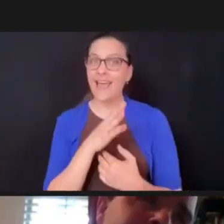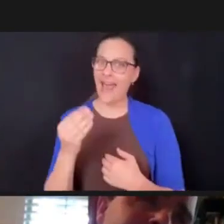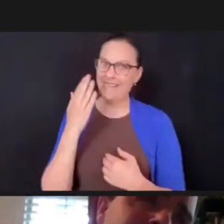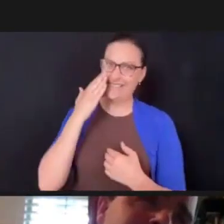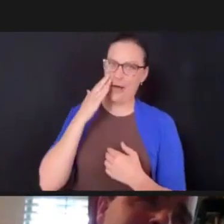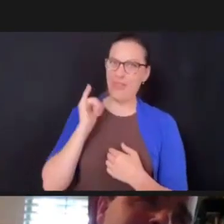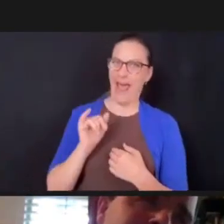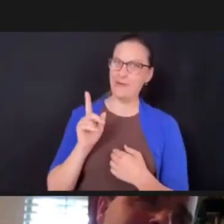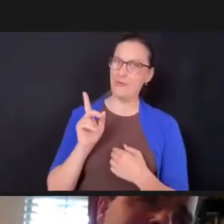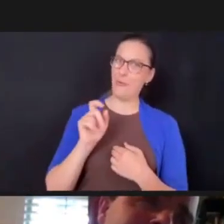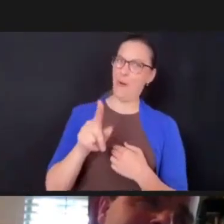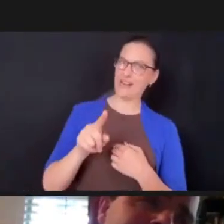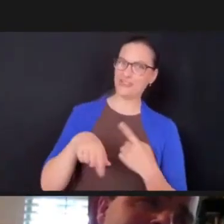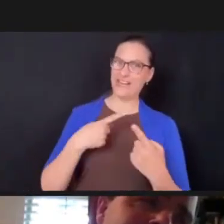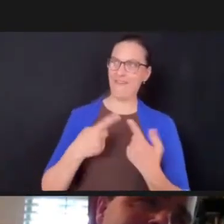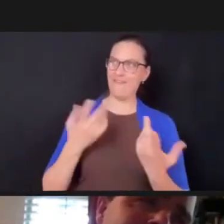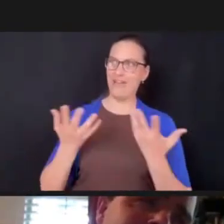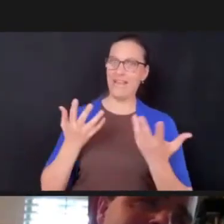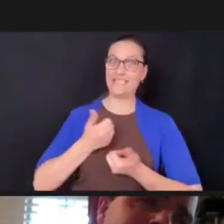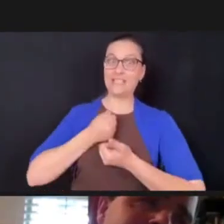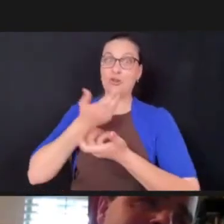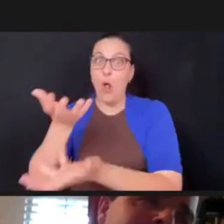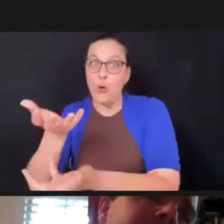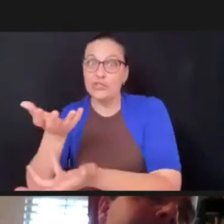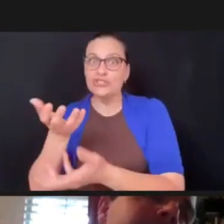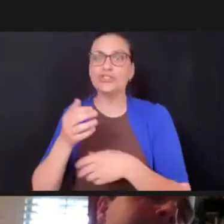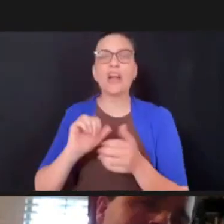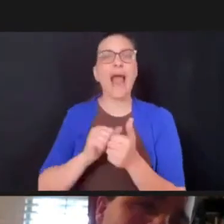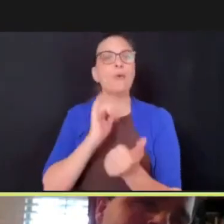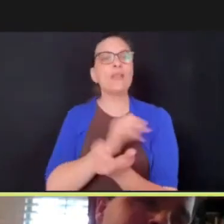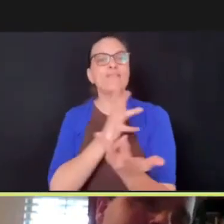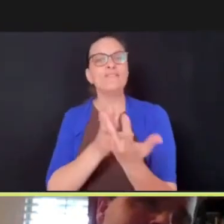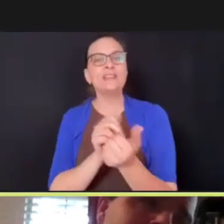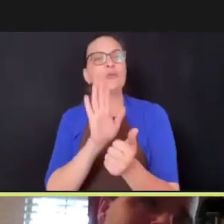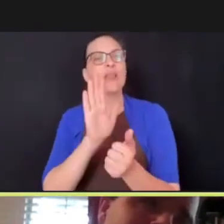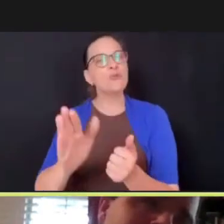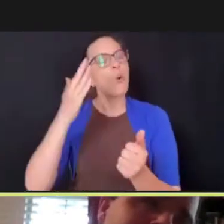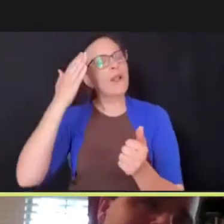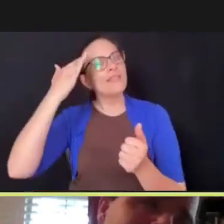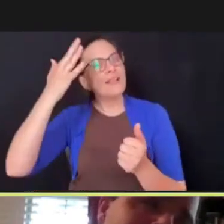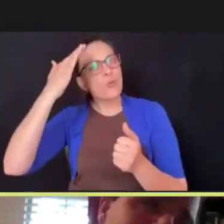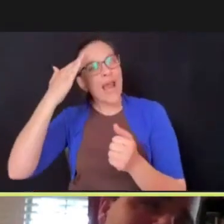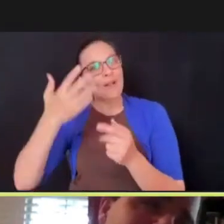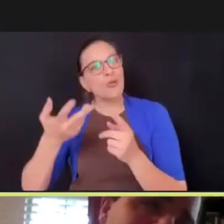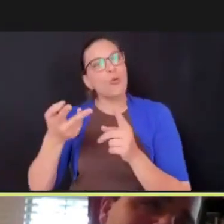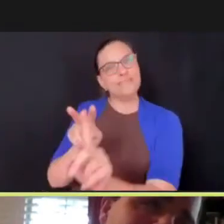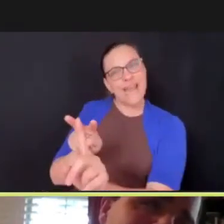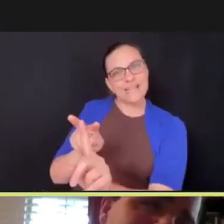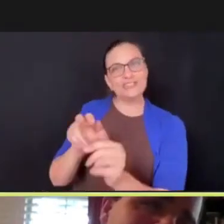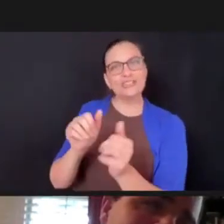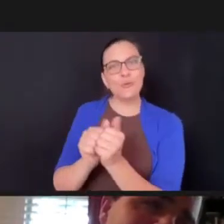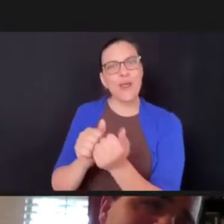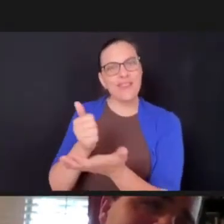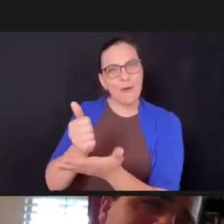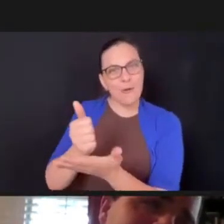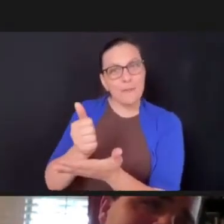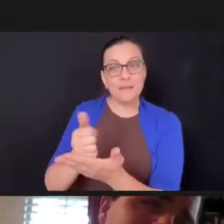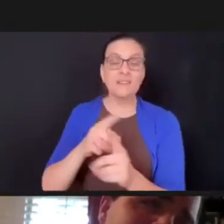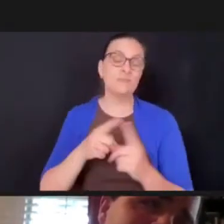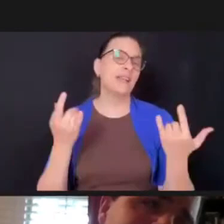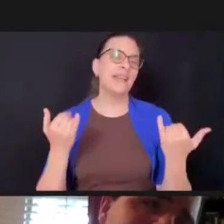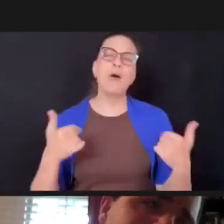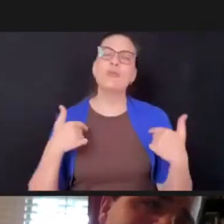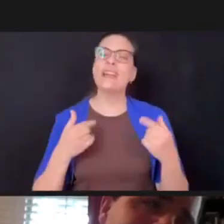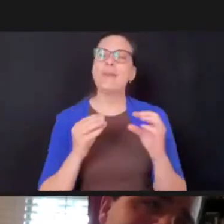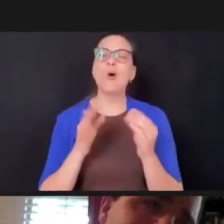how that fits in with your theoretical orientation for therapy. But now that I'm more kind of publicly open